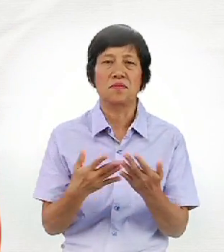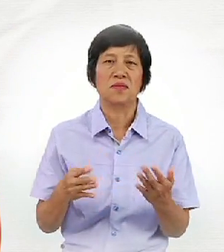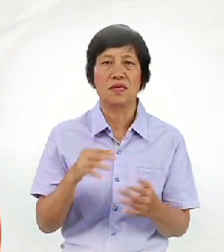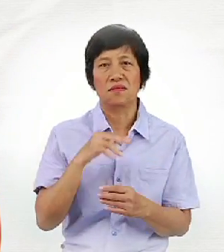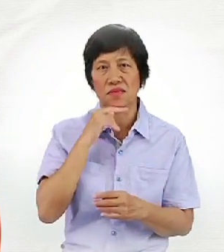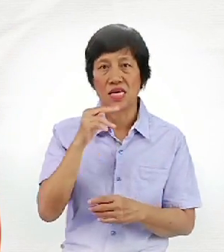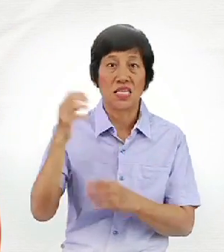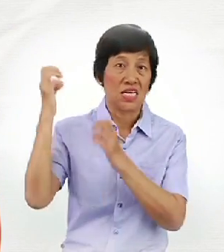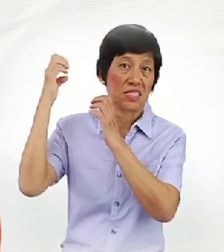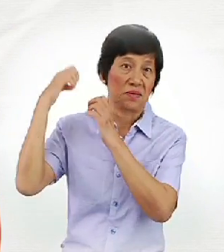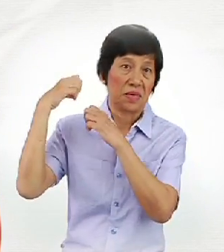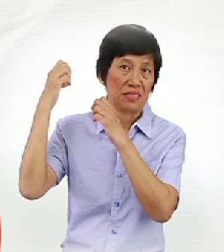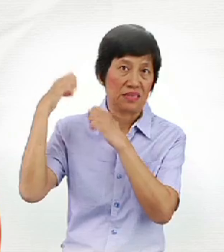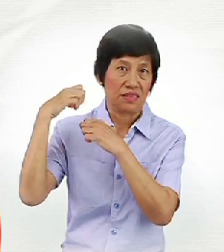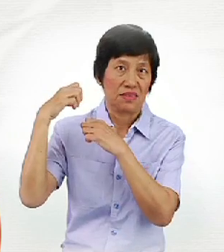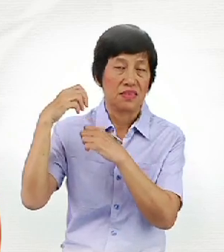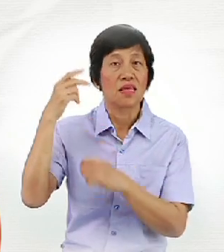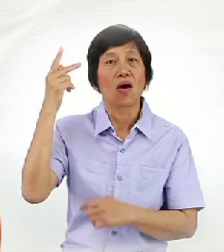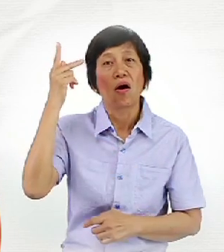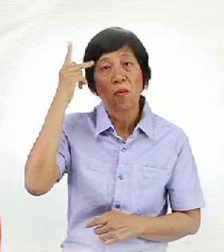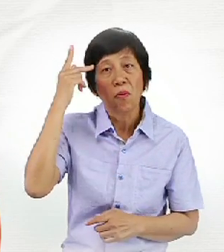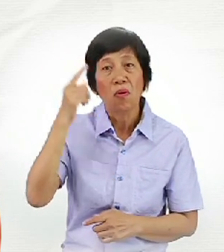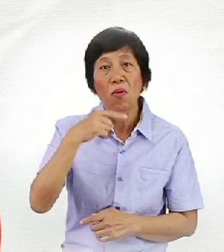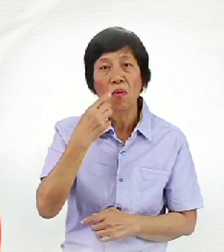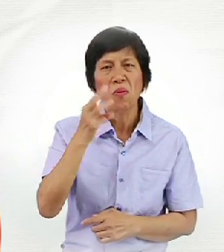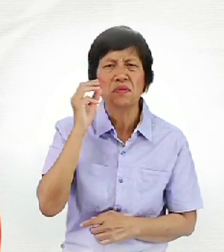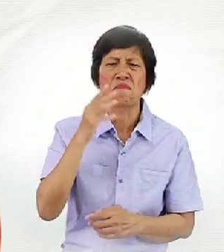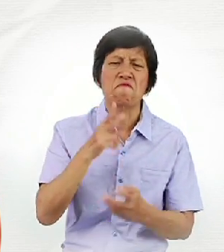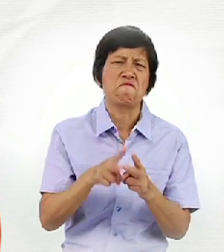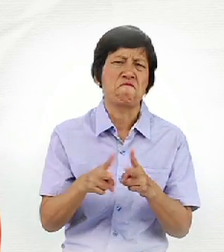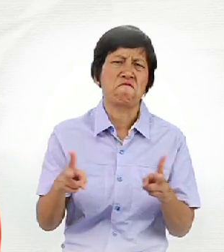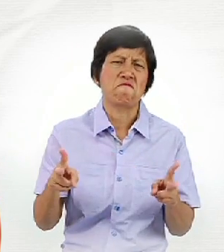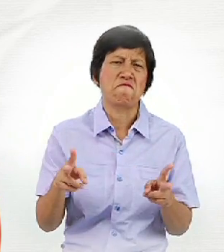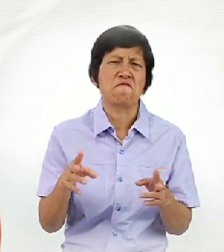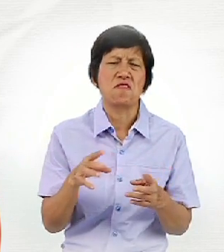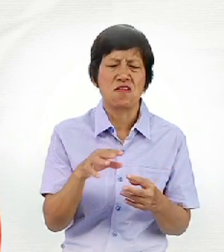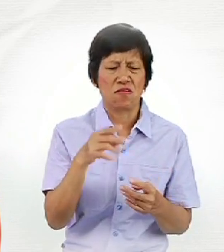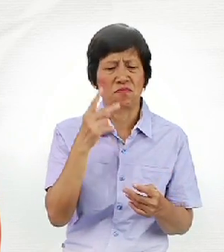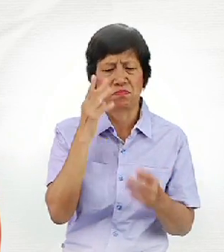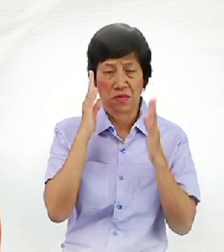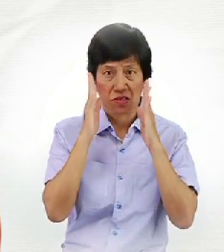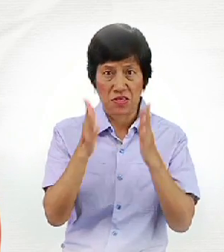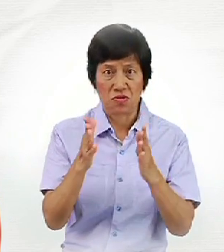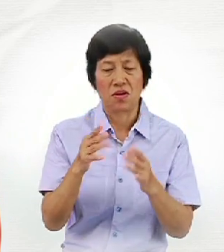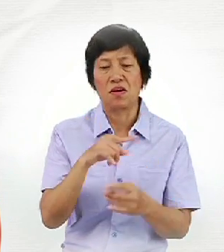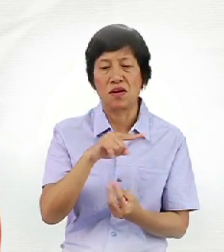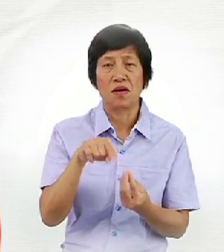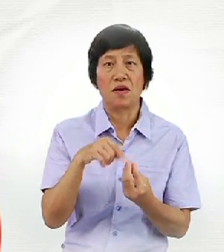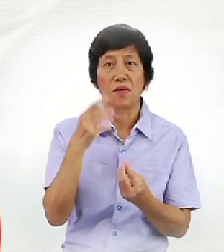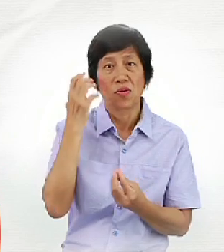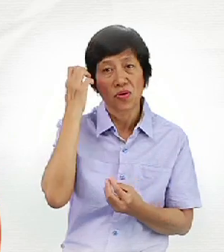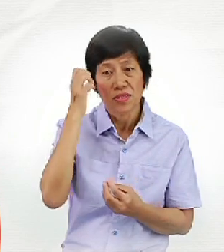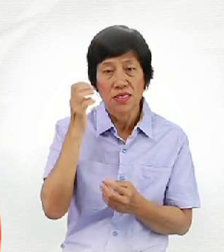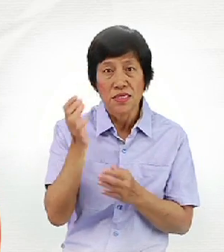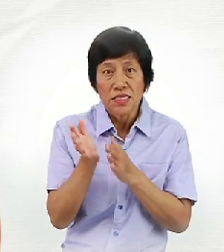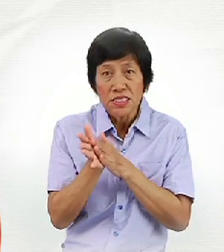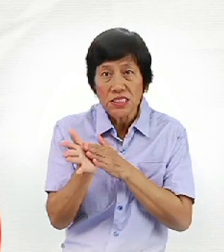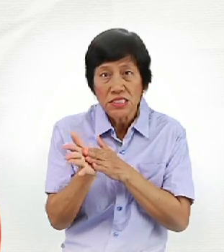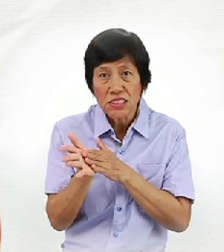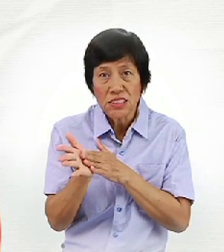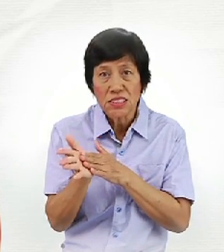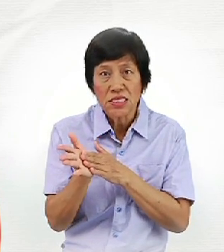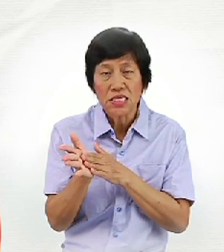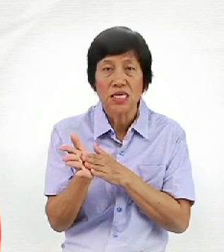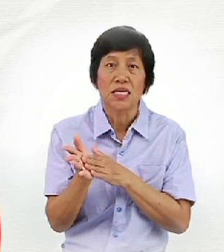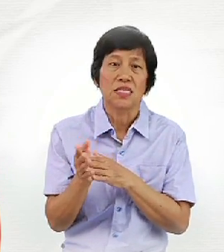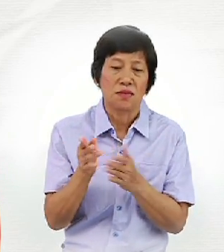unexpected. Paul, who was very particular about his zeal, the